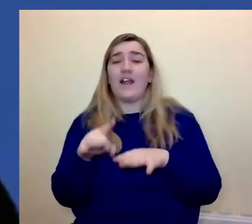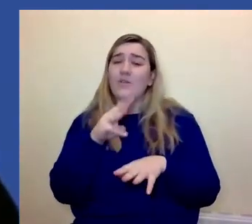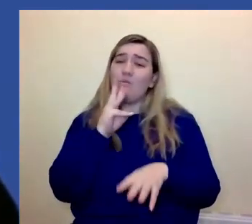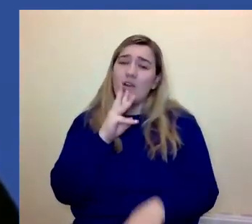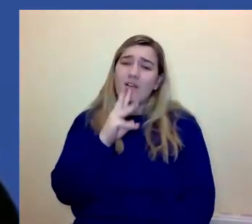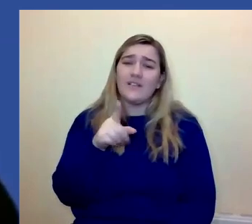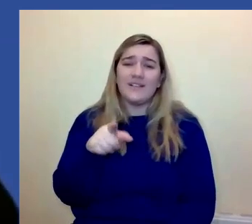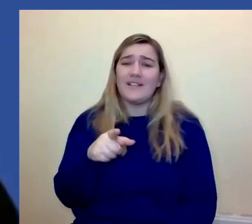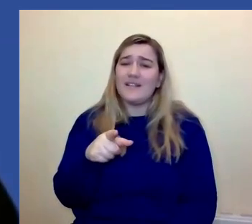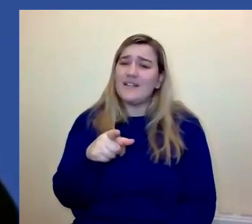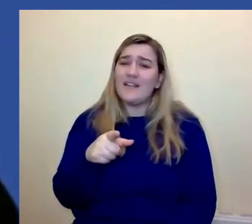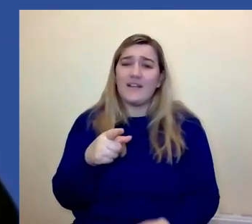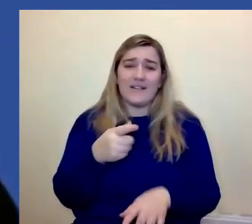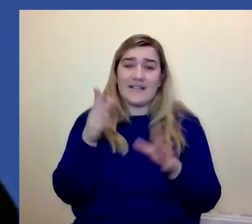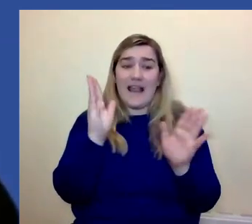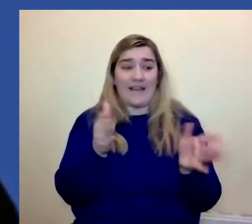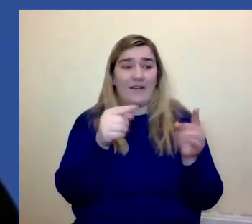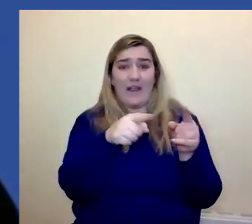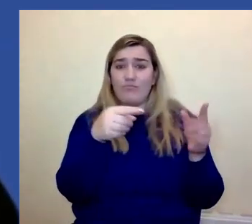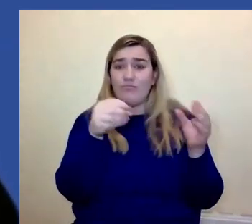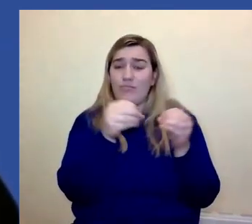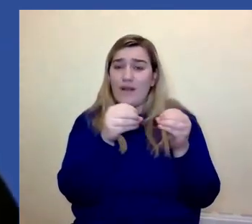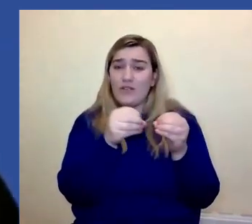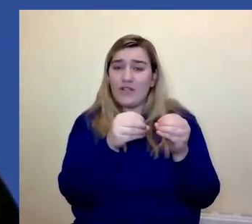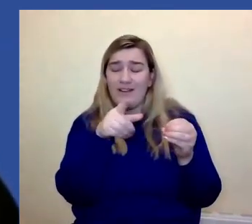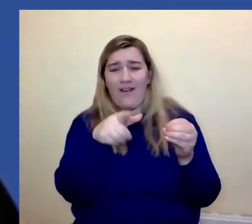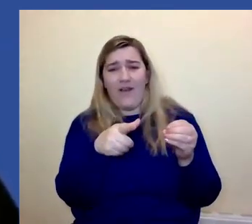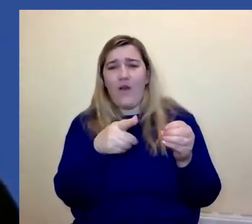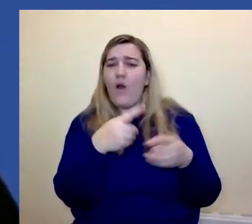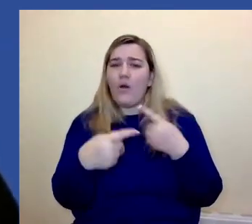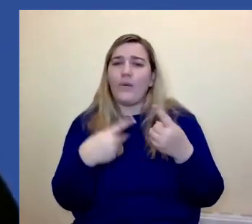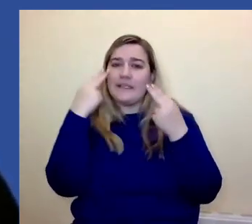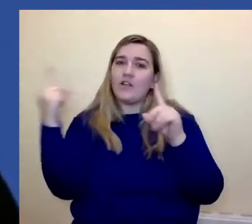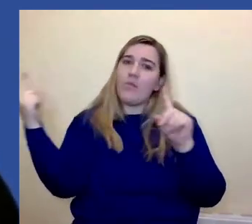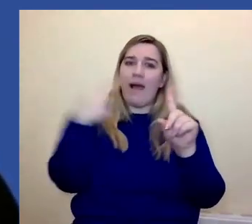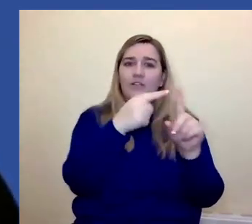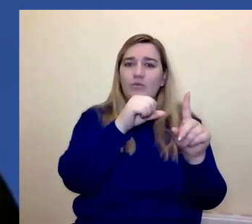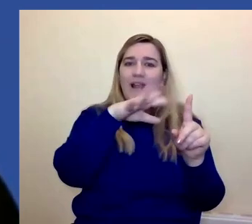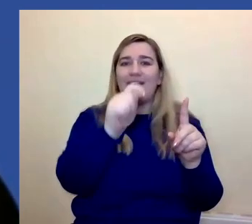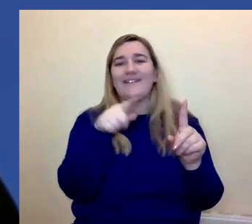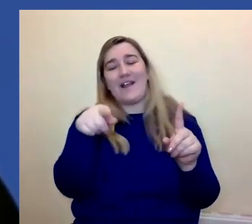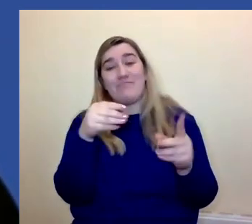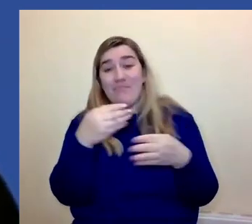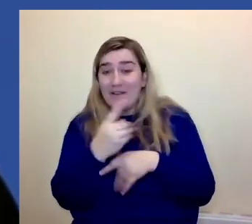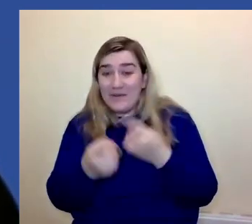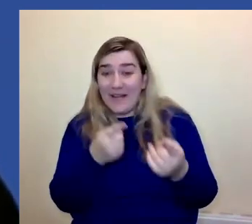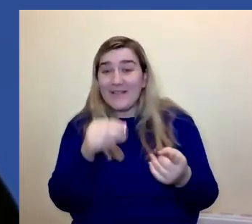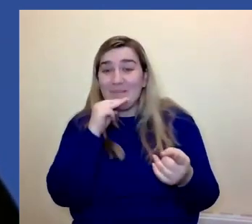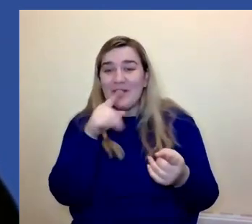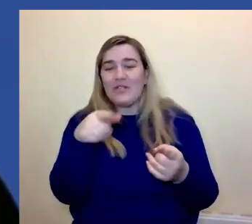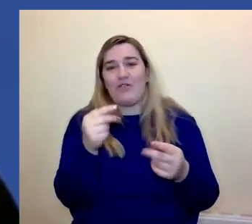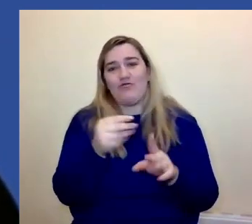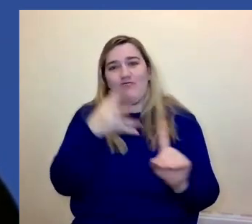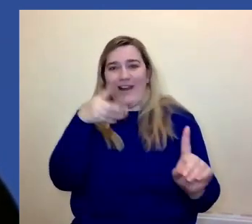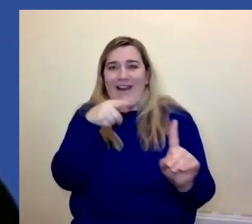continuously bring back to the guiding principles of the Act. And by doing so, you are giving effect to the Act. And that's so important